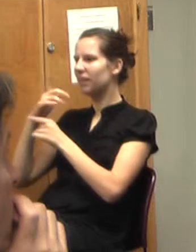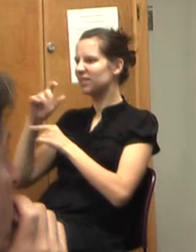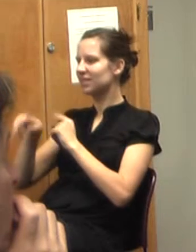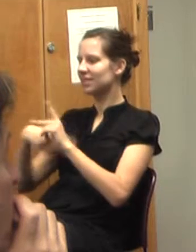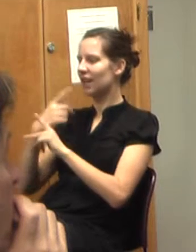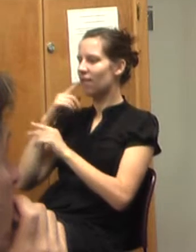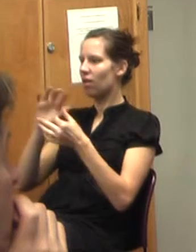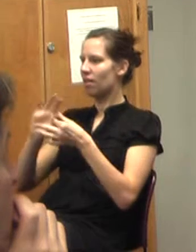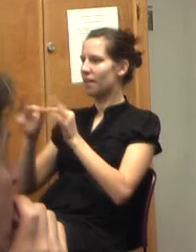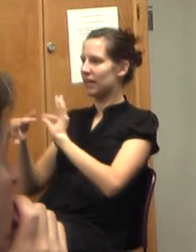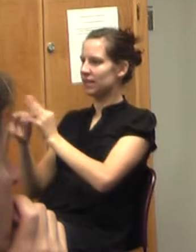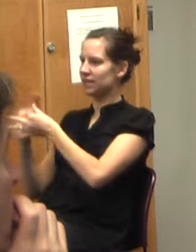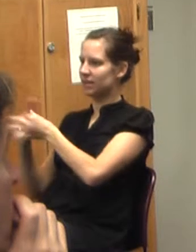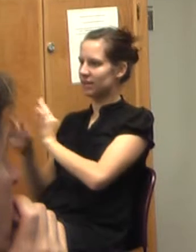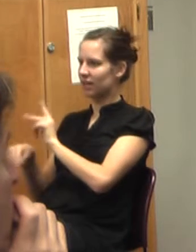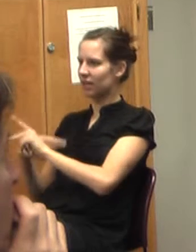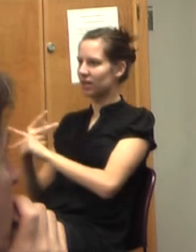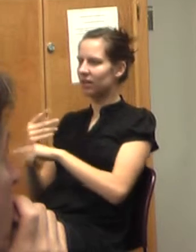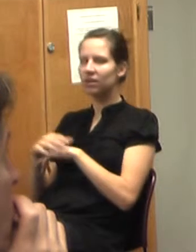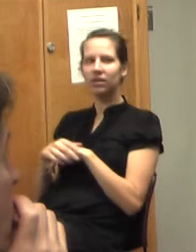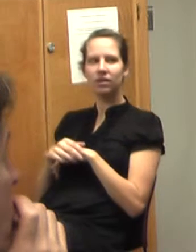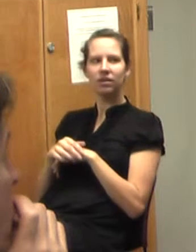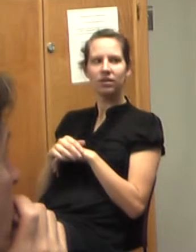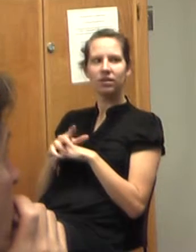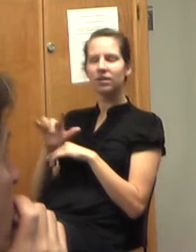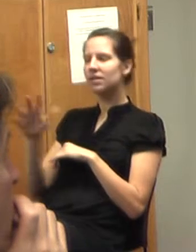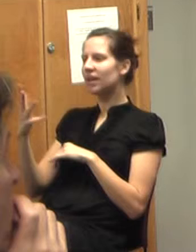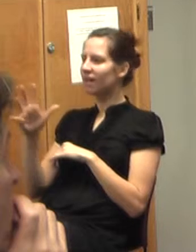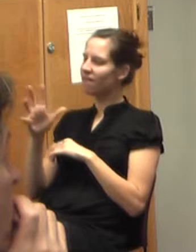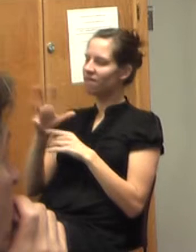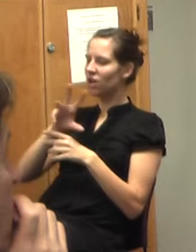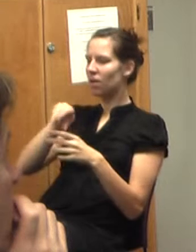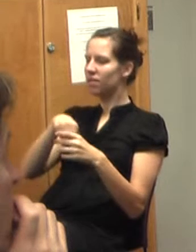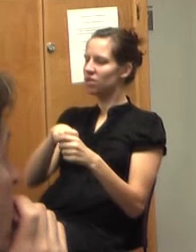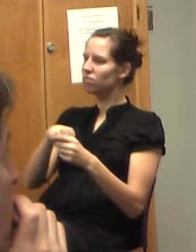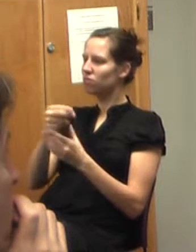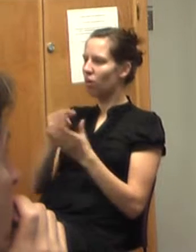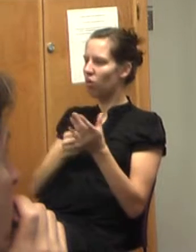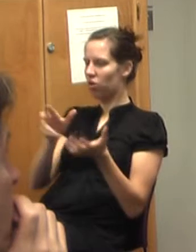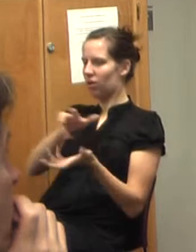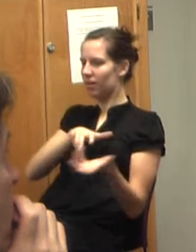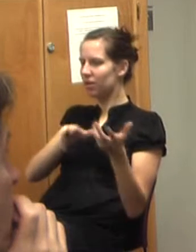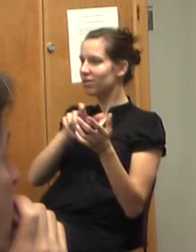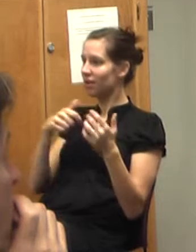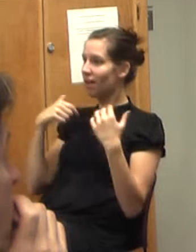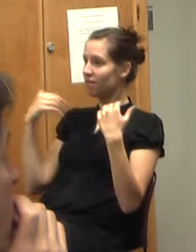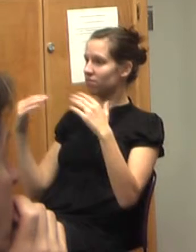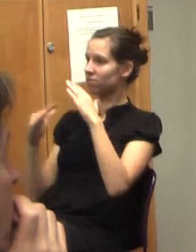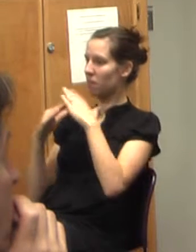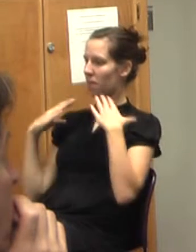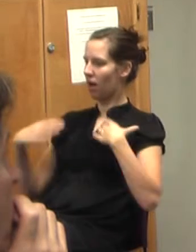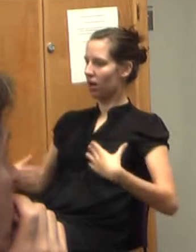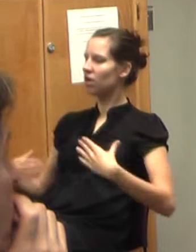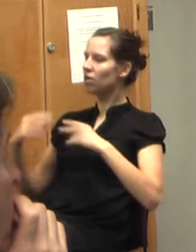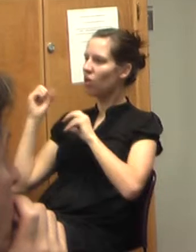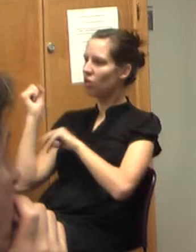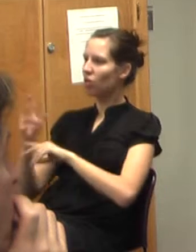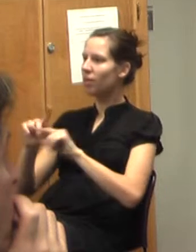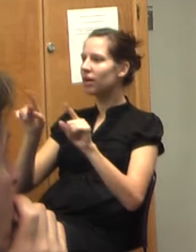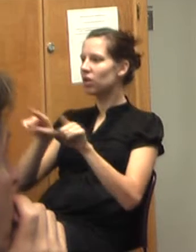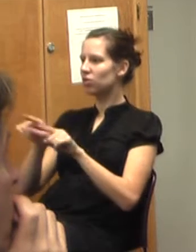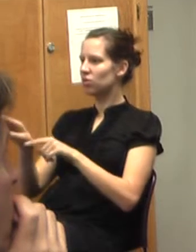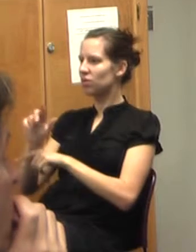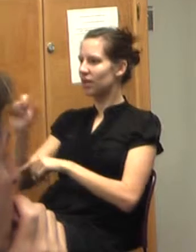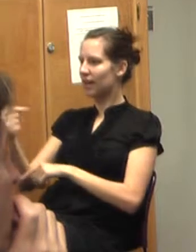they use in the Olympics. It's kind of a combination of the both. There is upper body throws, but you can also grab the